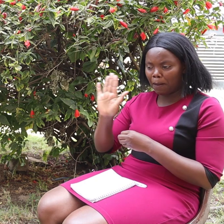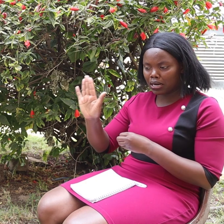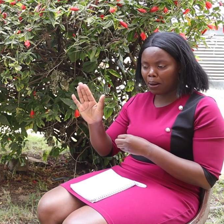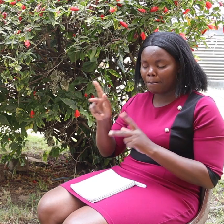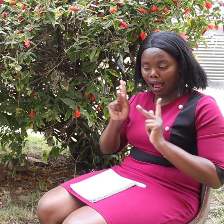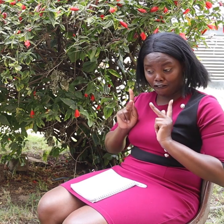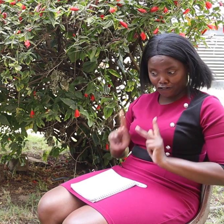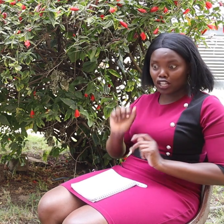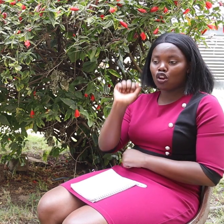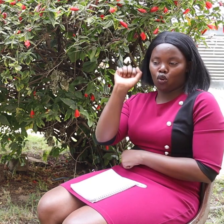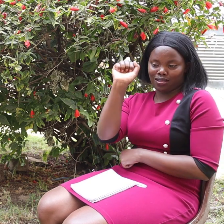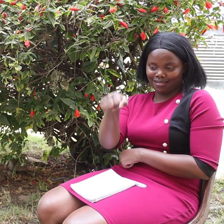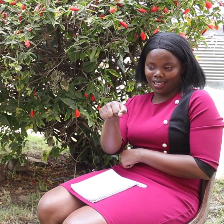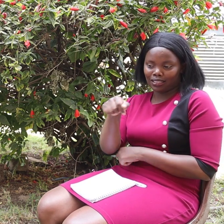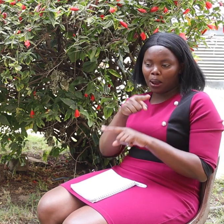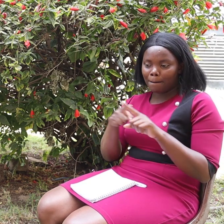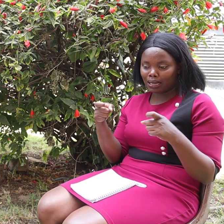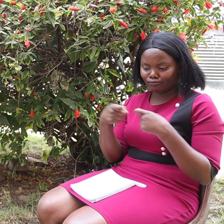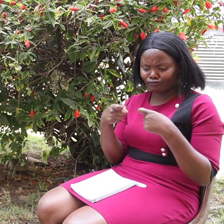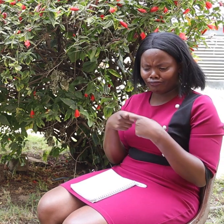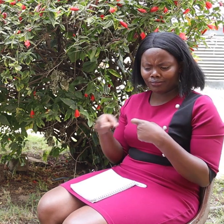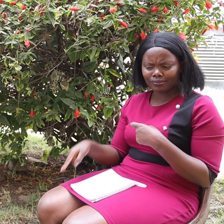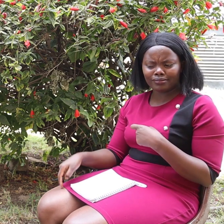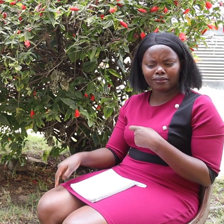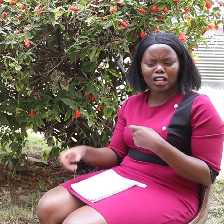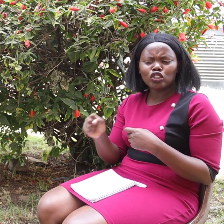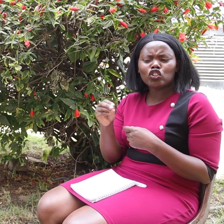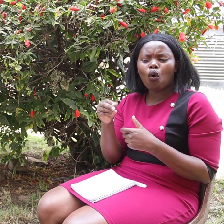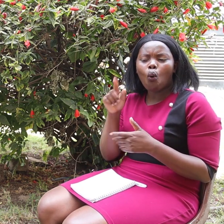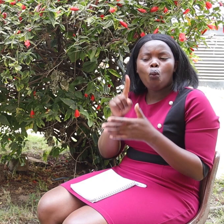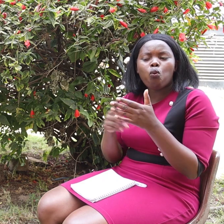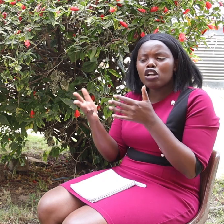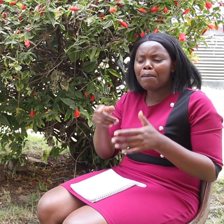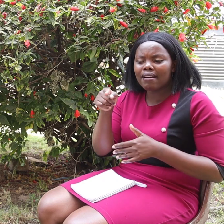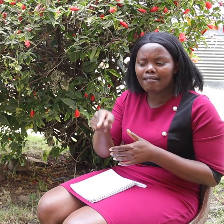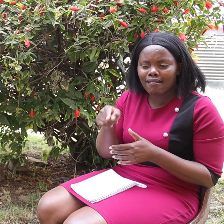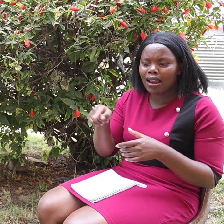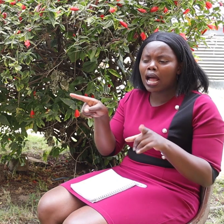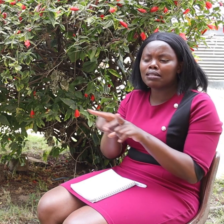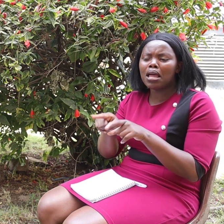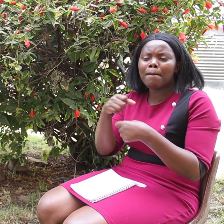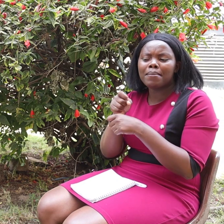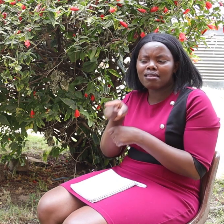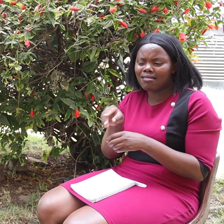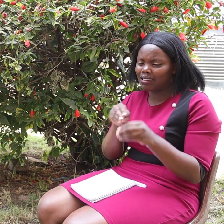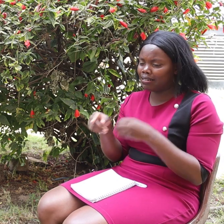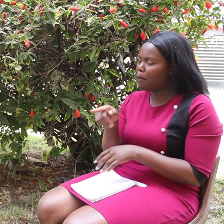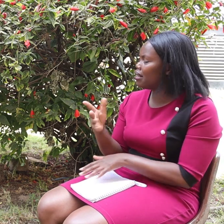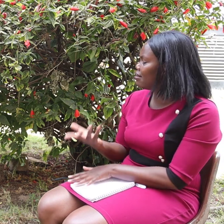You said you had your disability, physical disability. Now, the joint disability. What causes